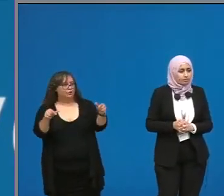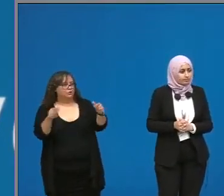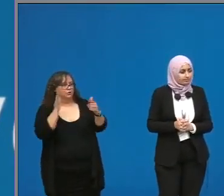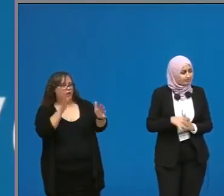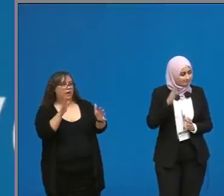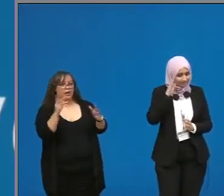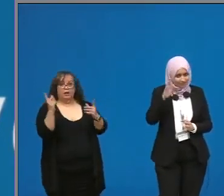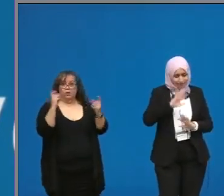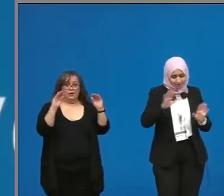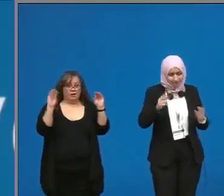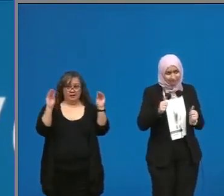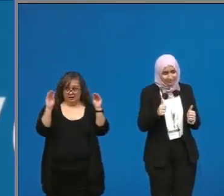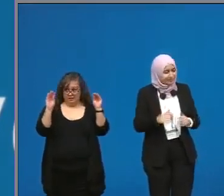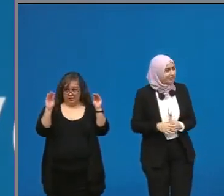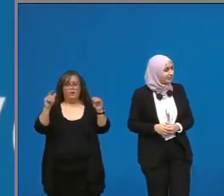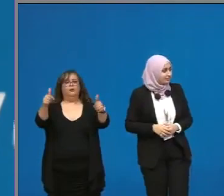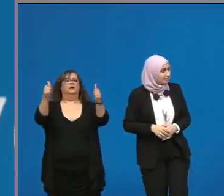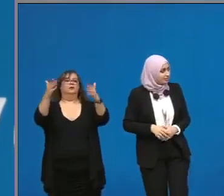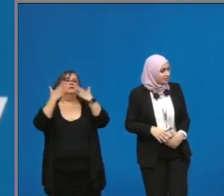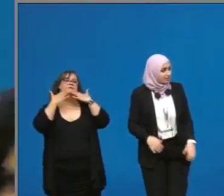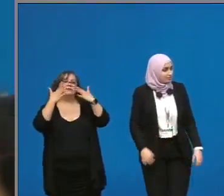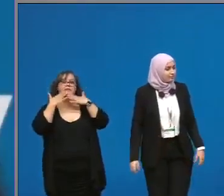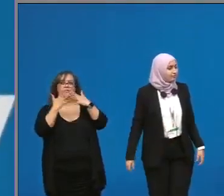Perfect. Thank you so much for listening. Thank you. Thank you.